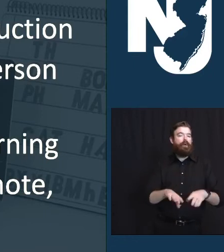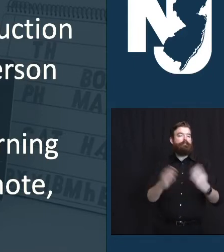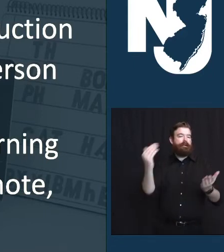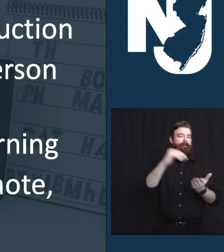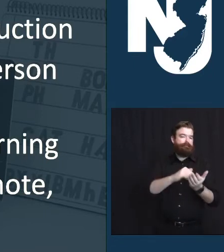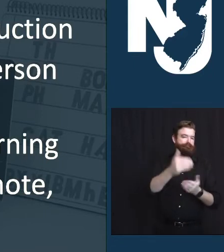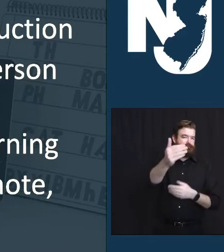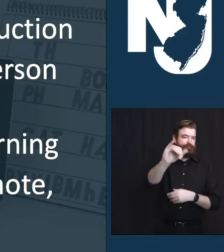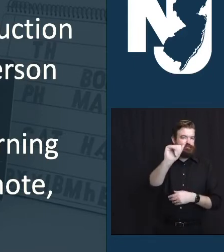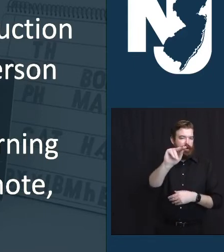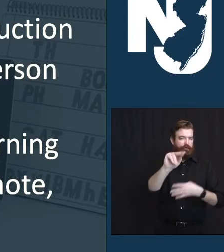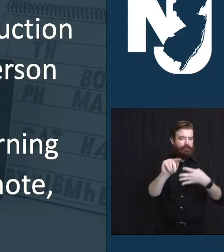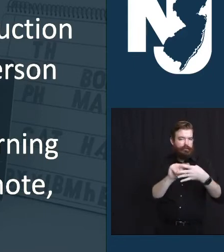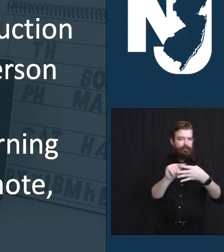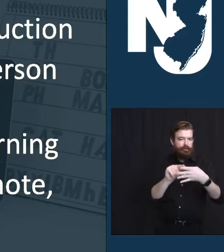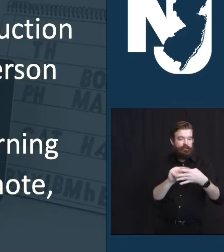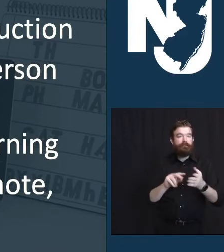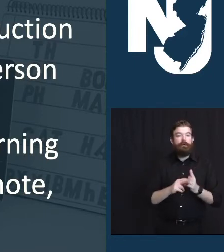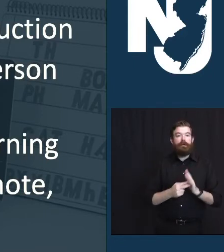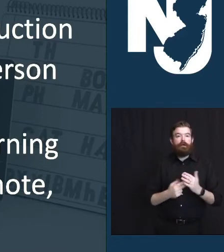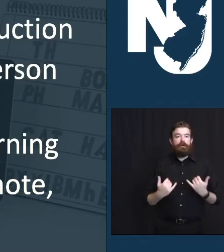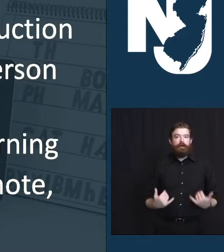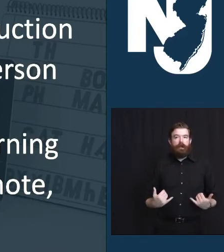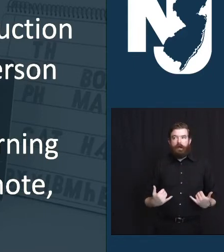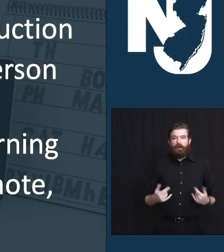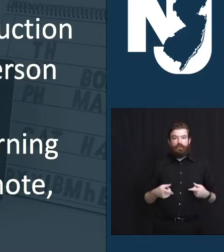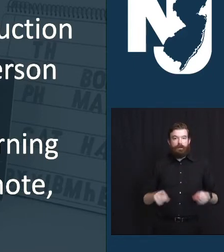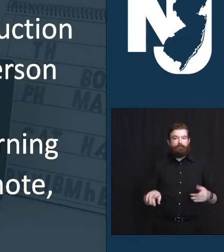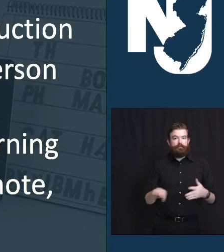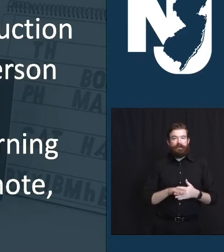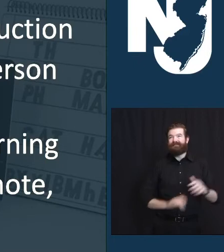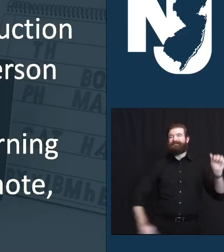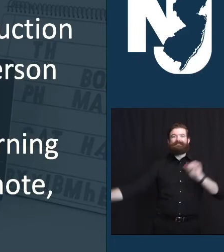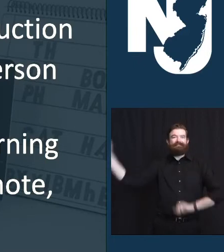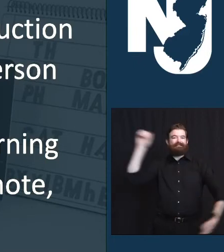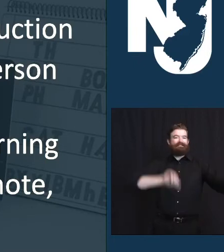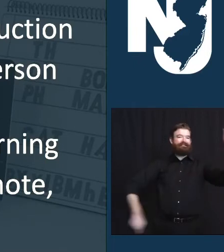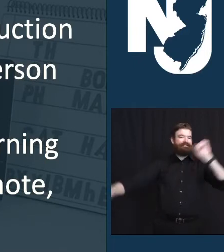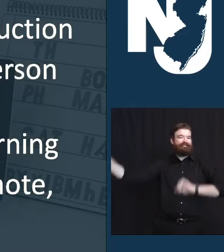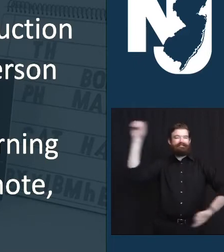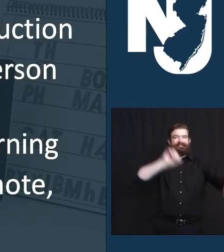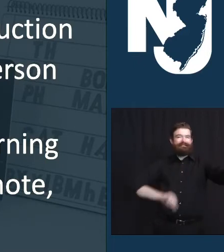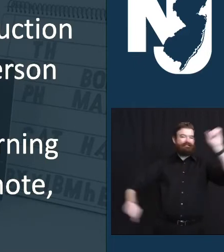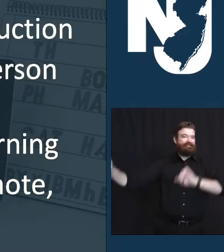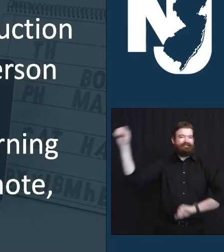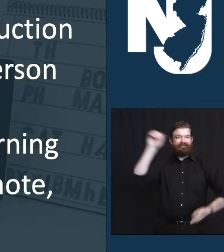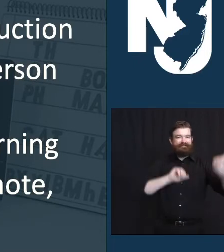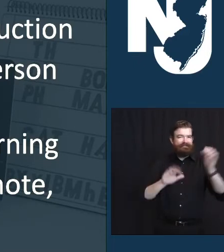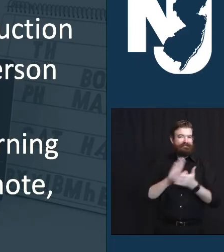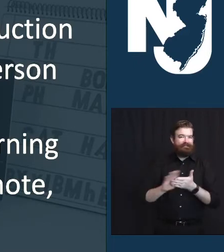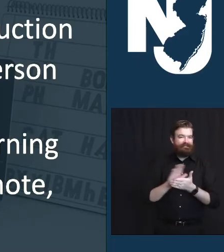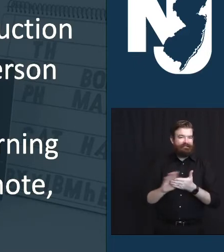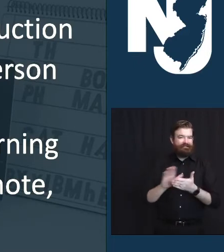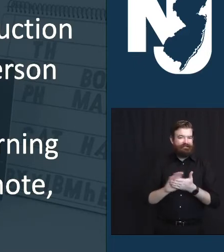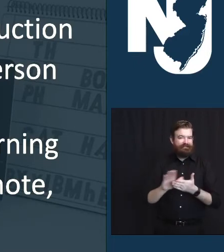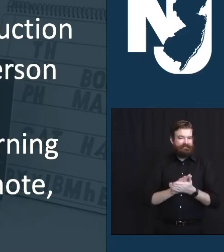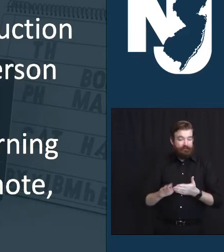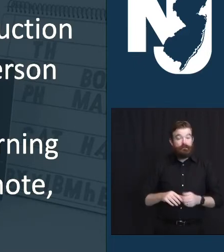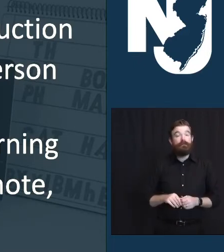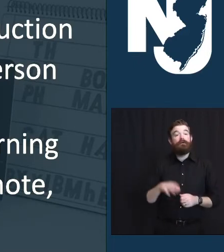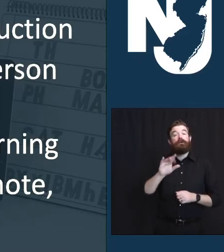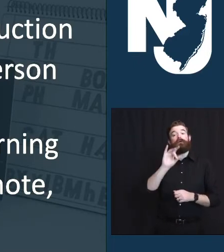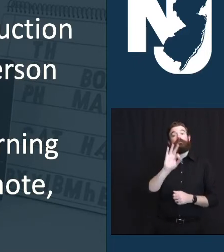regime. As we do regularly, we remind districts to report any changes to their plans to the executive county superintendents, and this will be important for